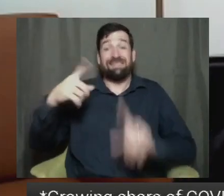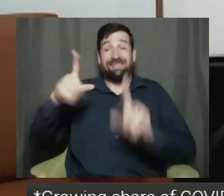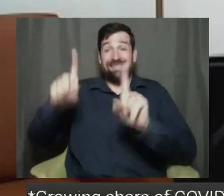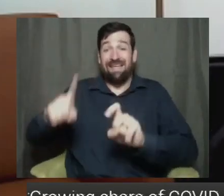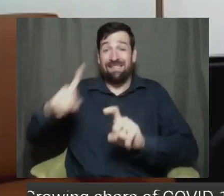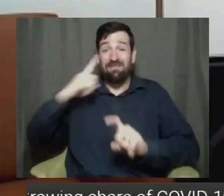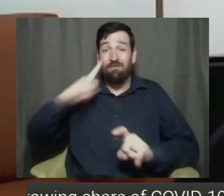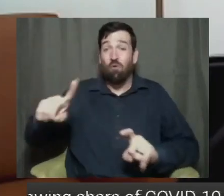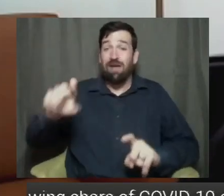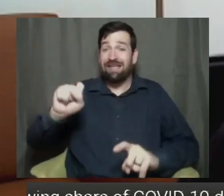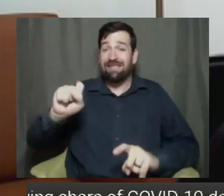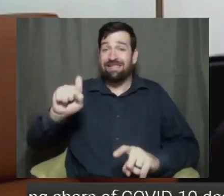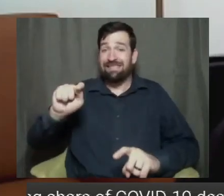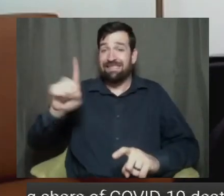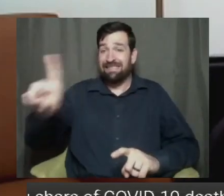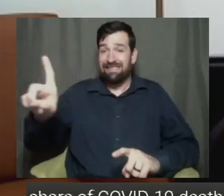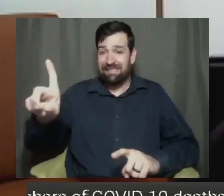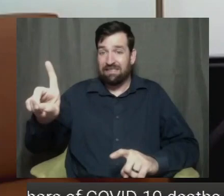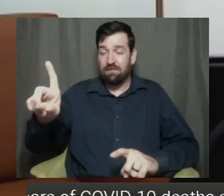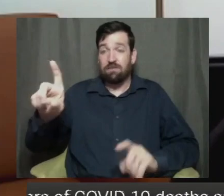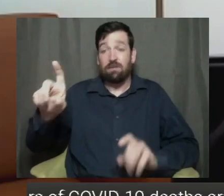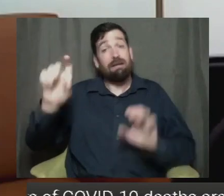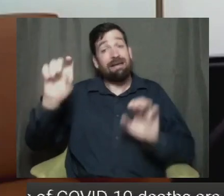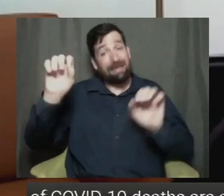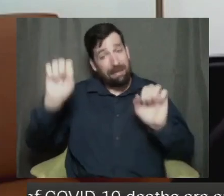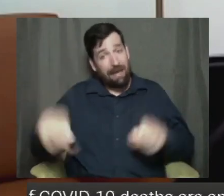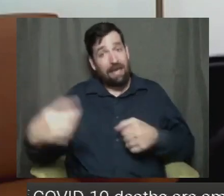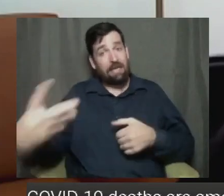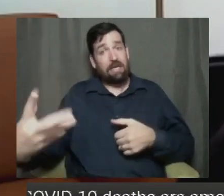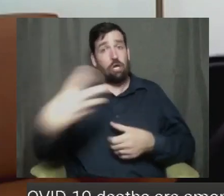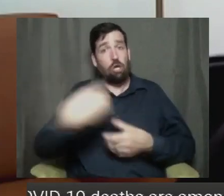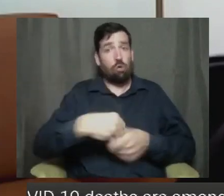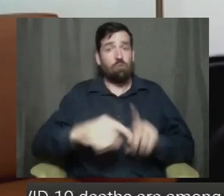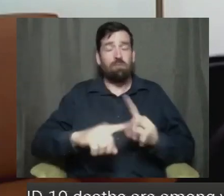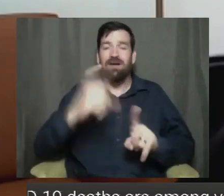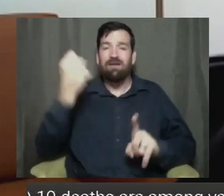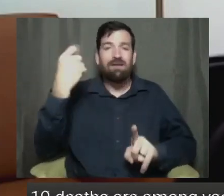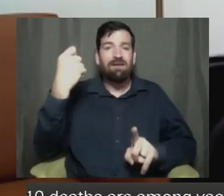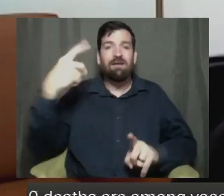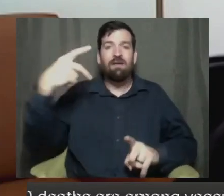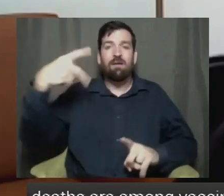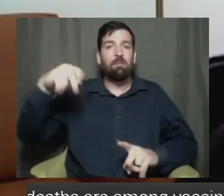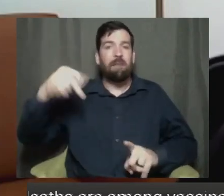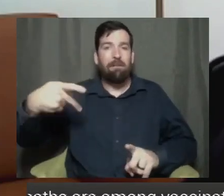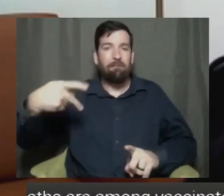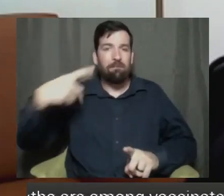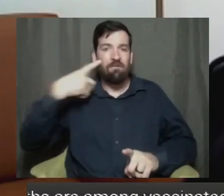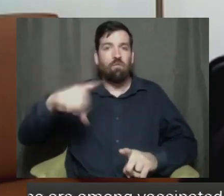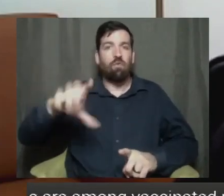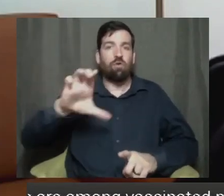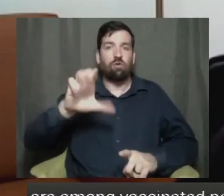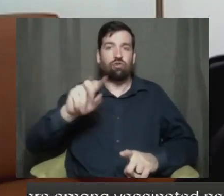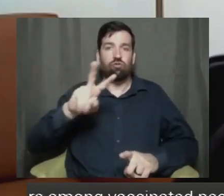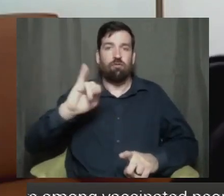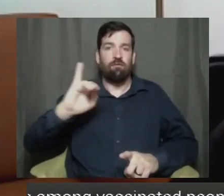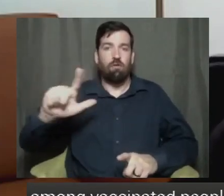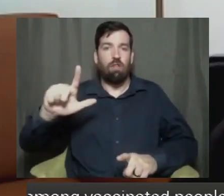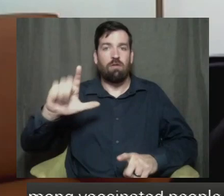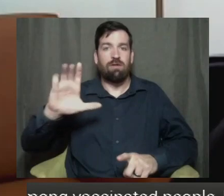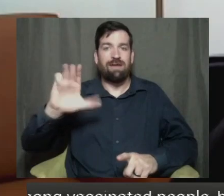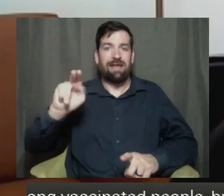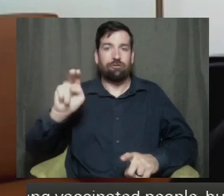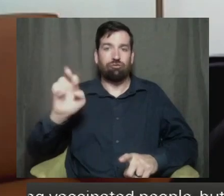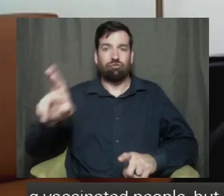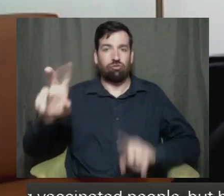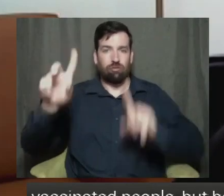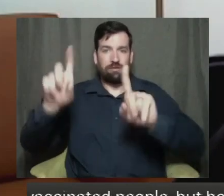and that can be included with the pap smear, but your pap smear is your cervical cancer screening test. And if